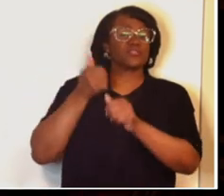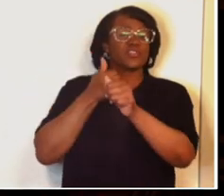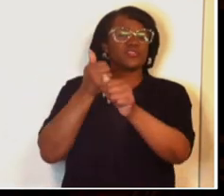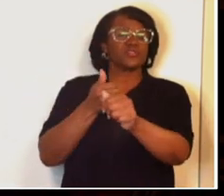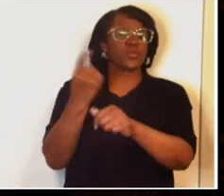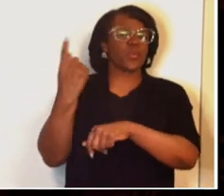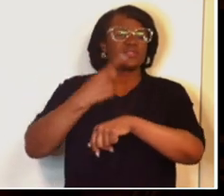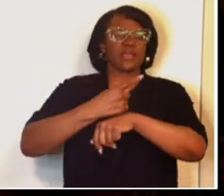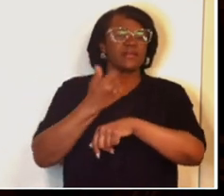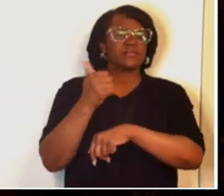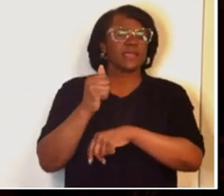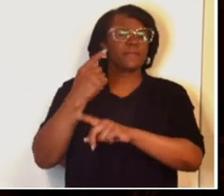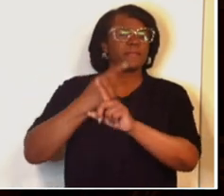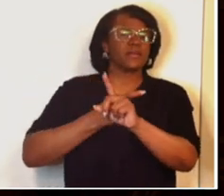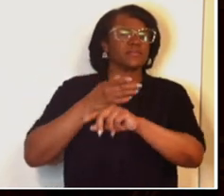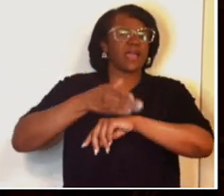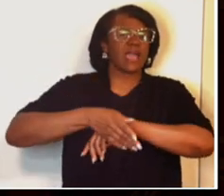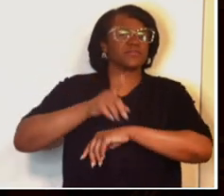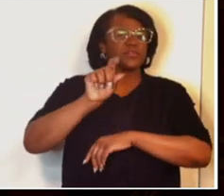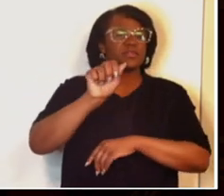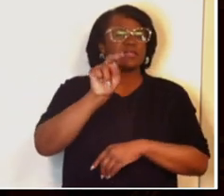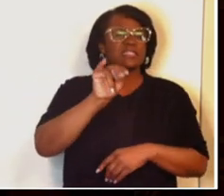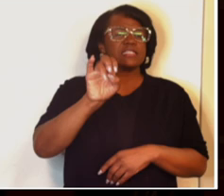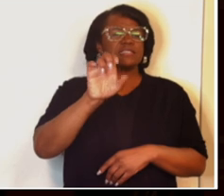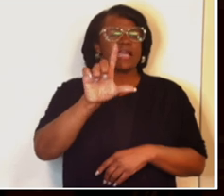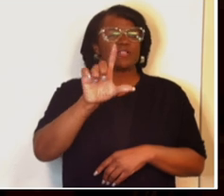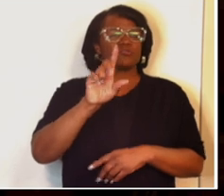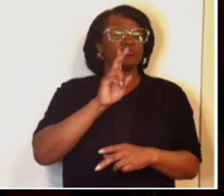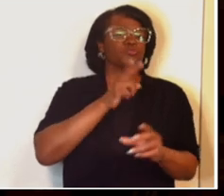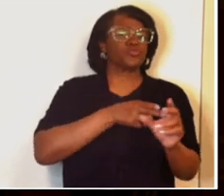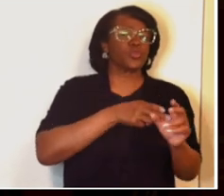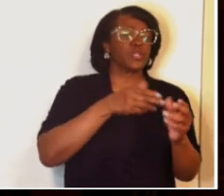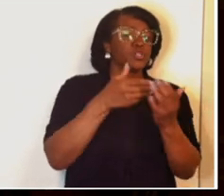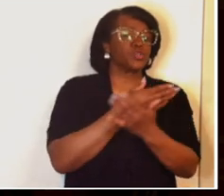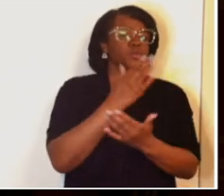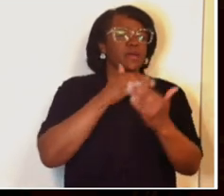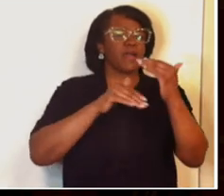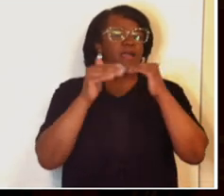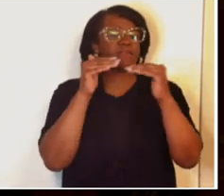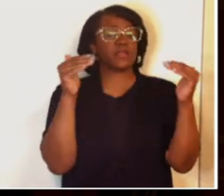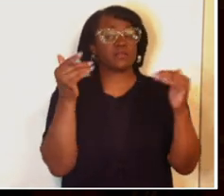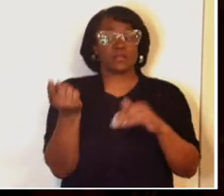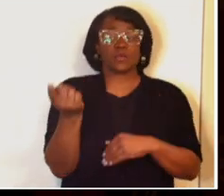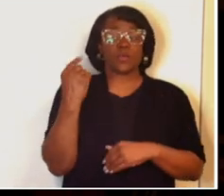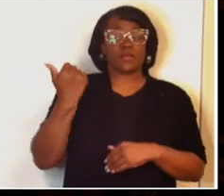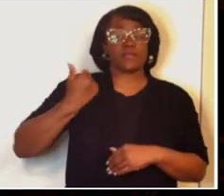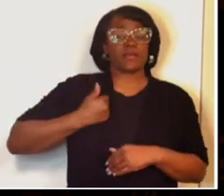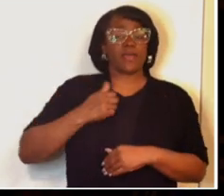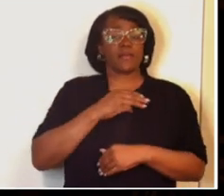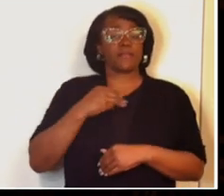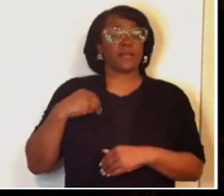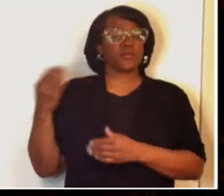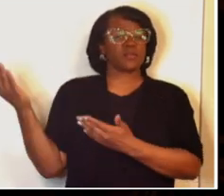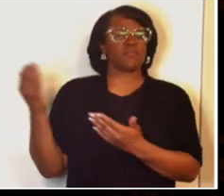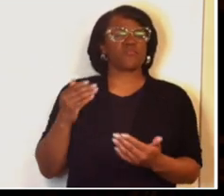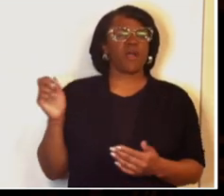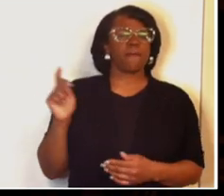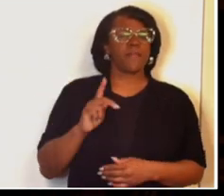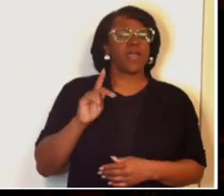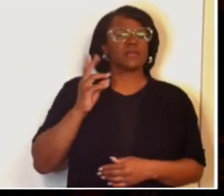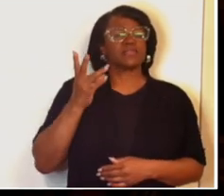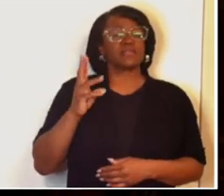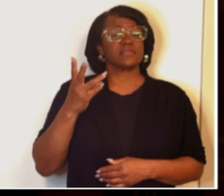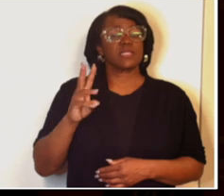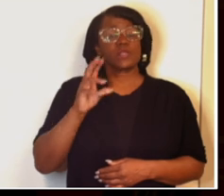months after Daniel had joined New Heaven, one of his fellow gang members brought back a 16-year-old boy who had run away